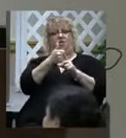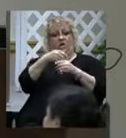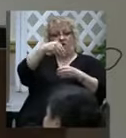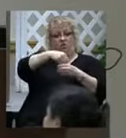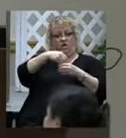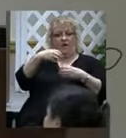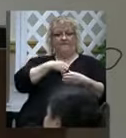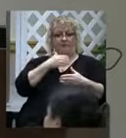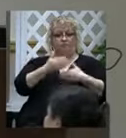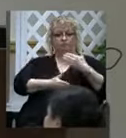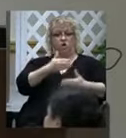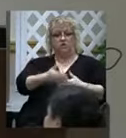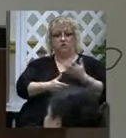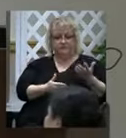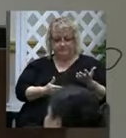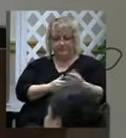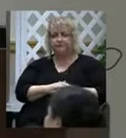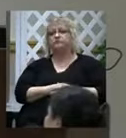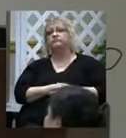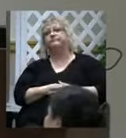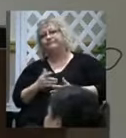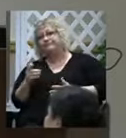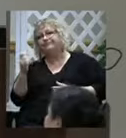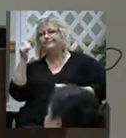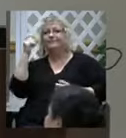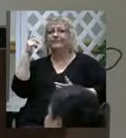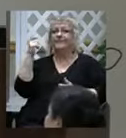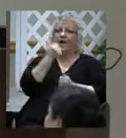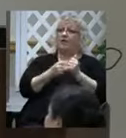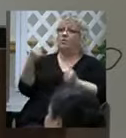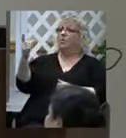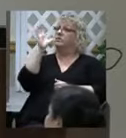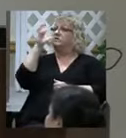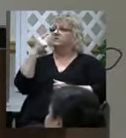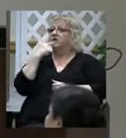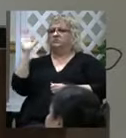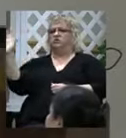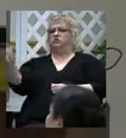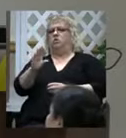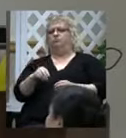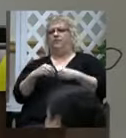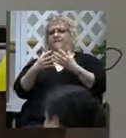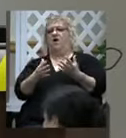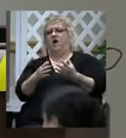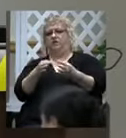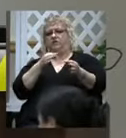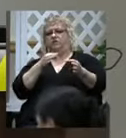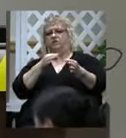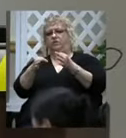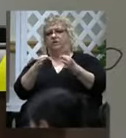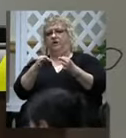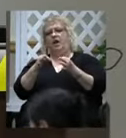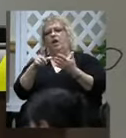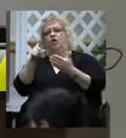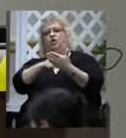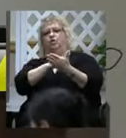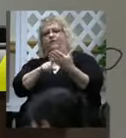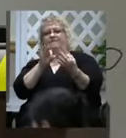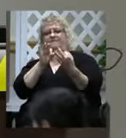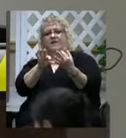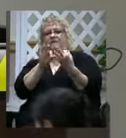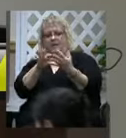complaint processes. So I don't think anyone's going to say, don't provide constructive feedback.